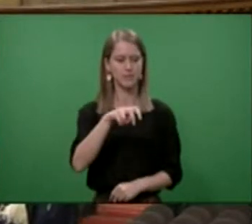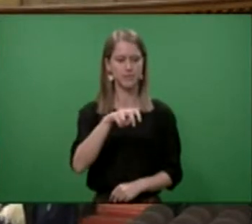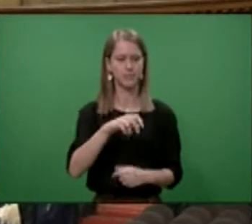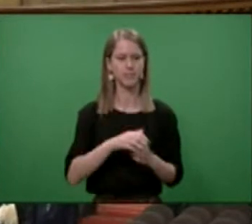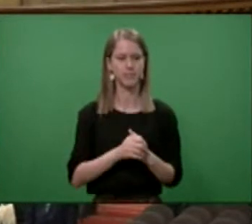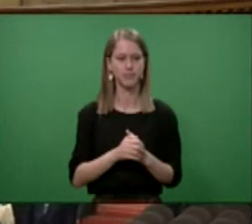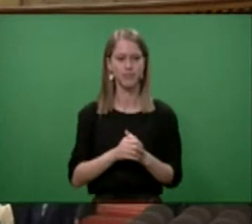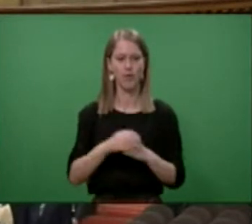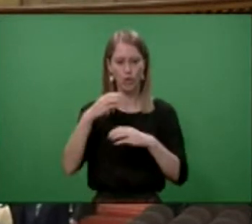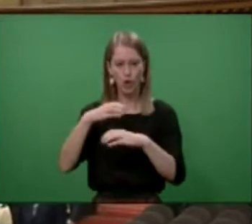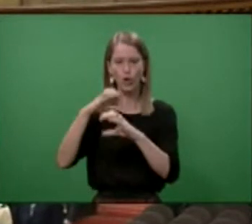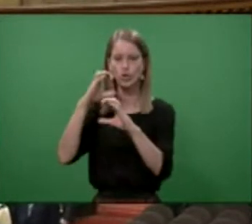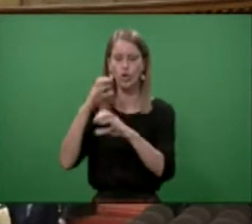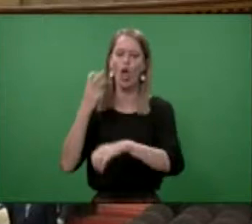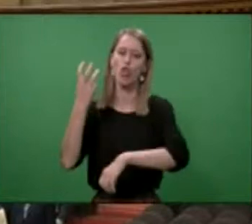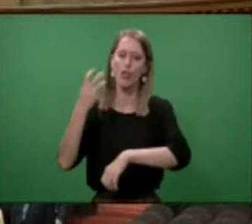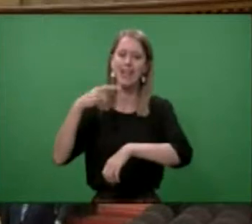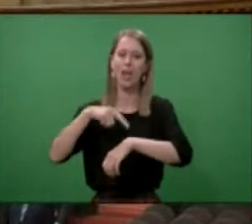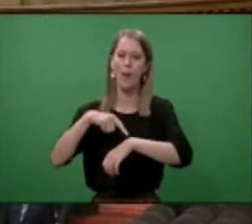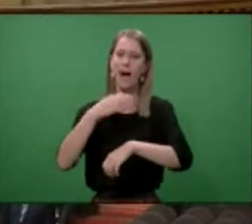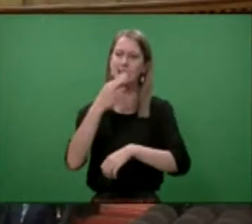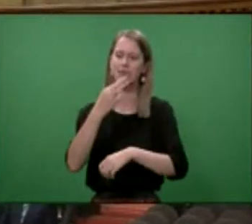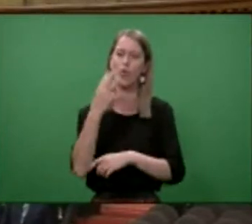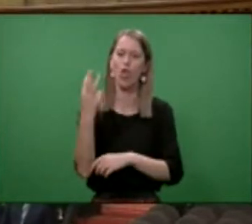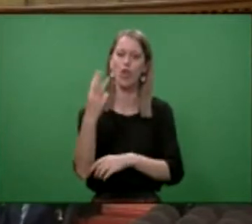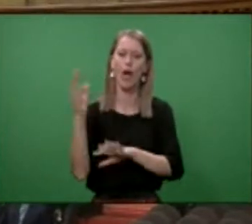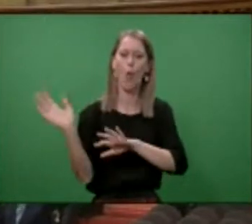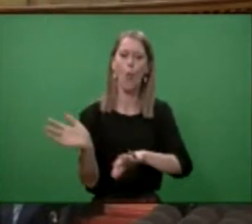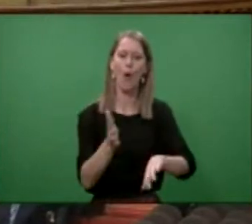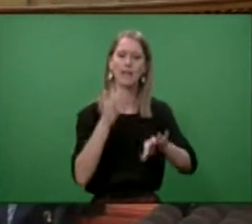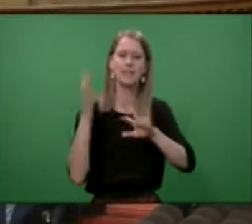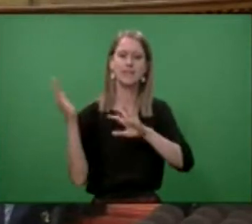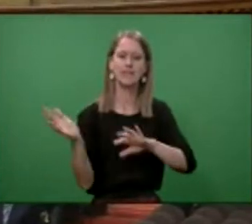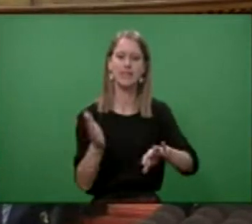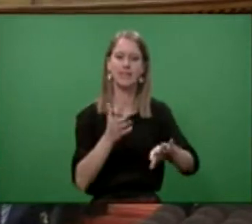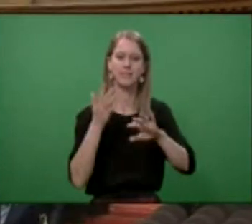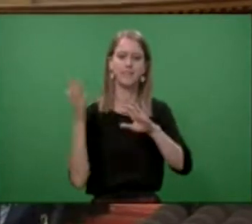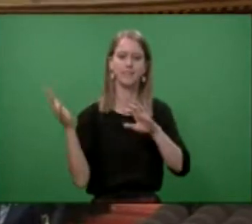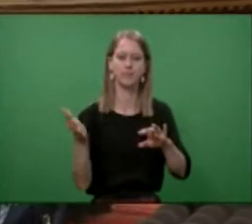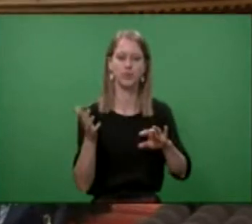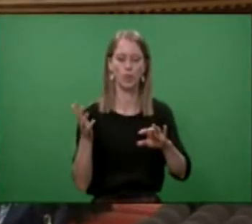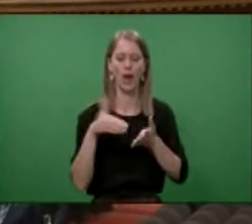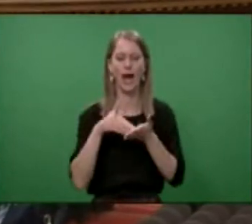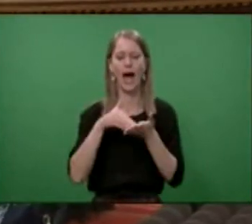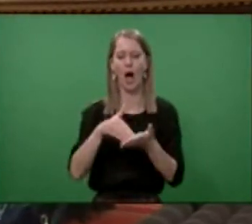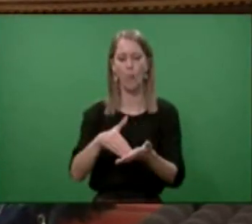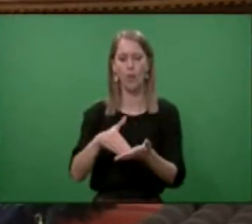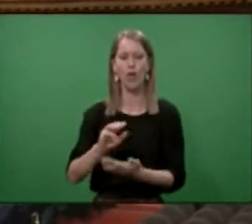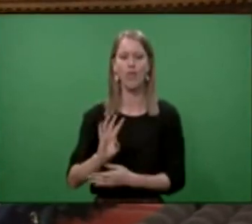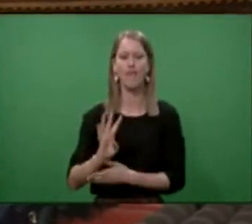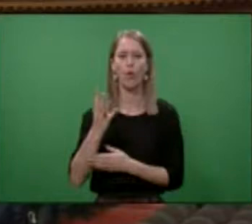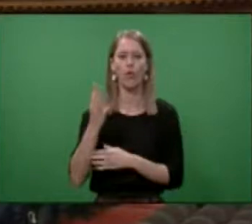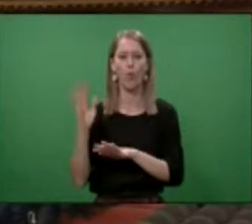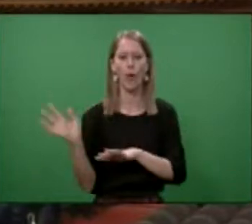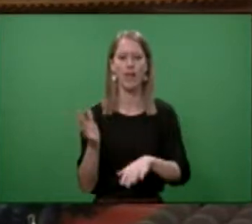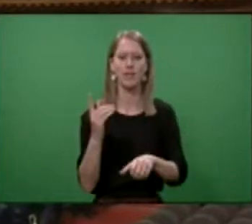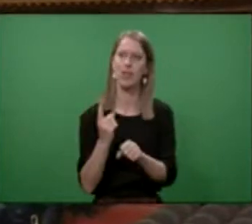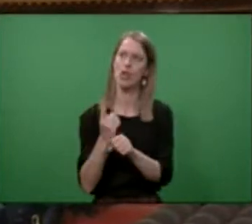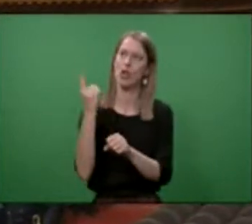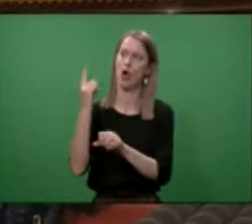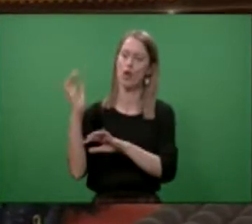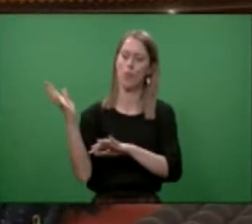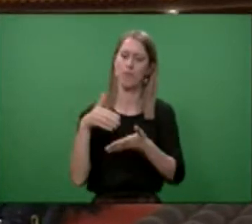sounded three times, summoning the three winds of Tawhiri Mātia to assist the fourth wind.